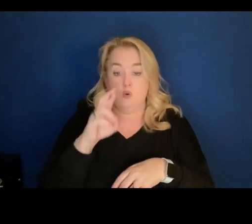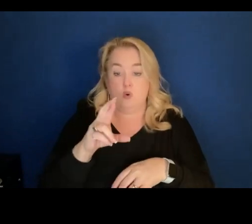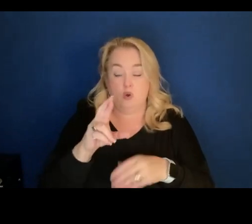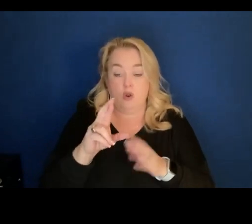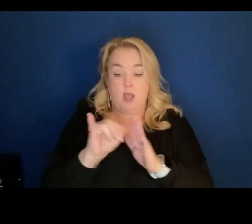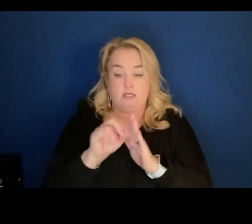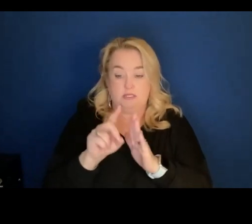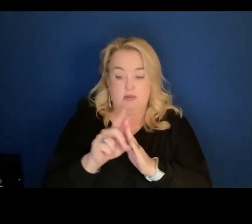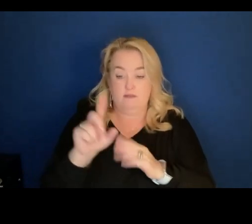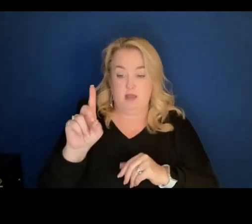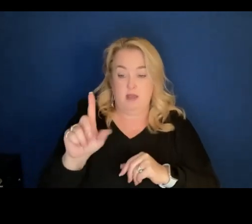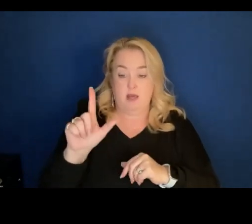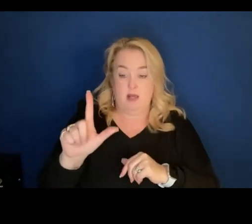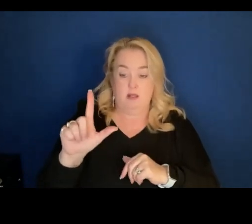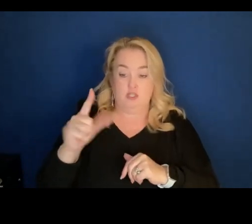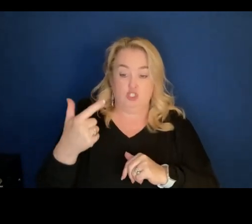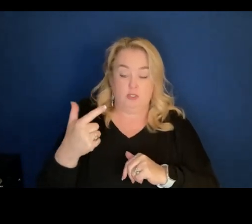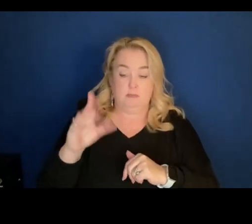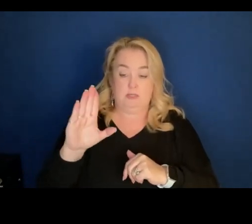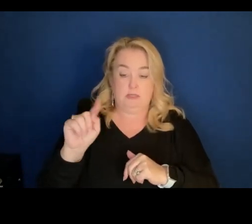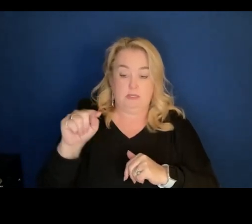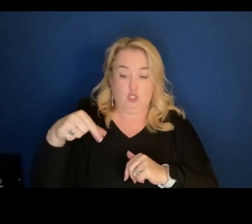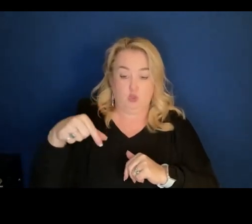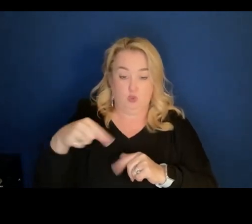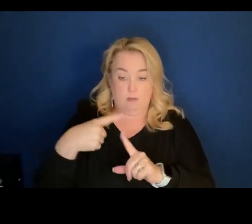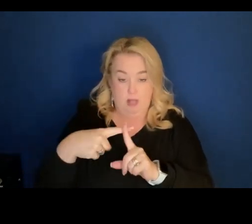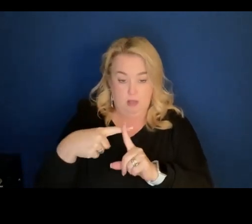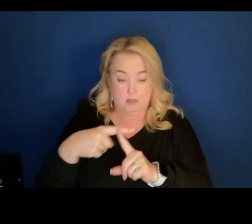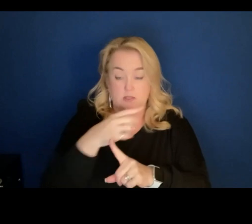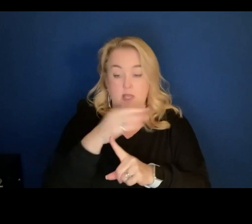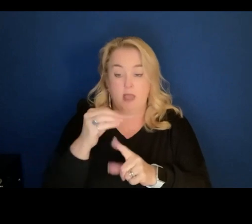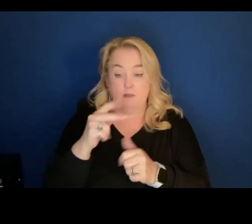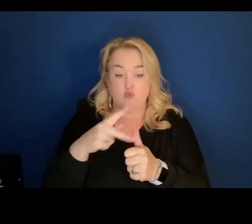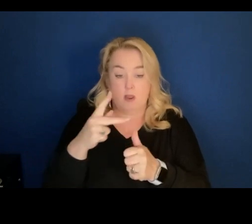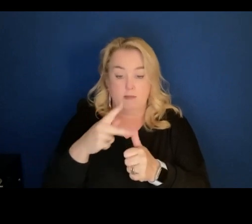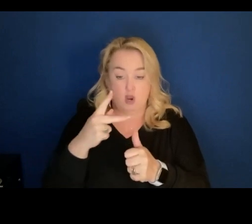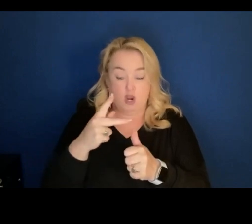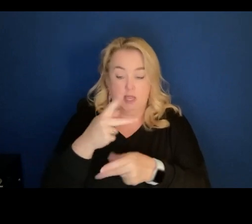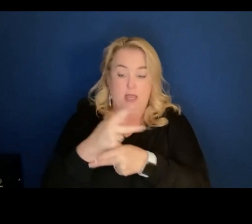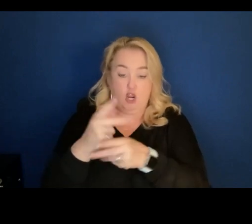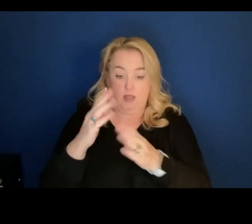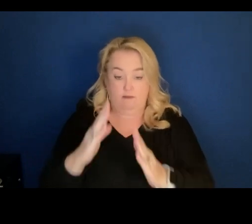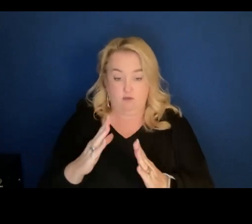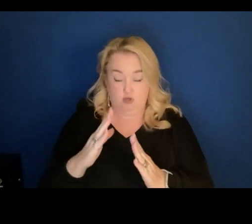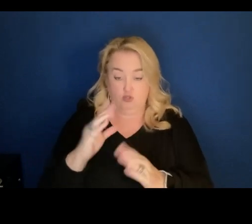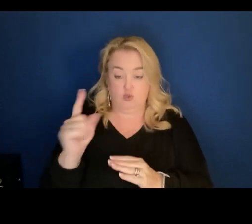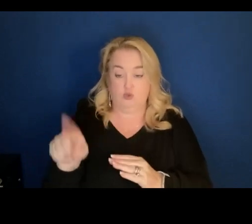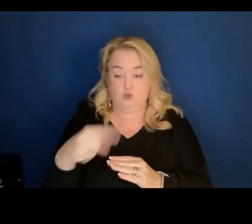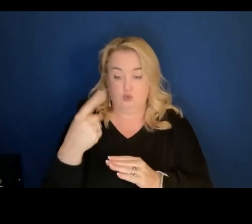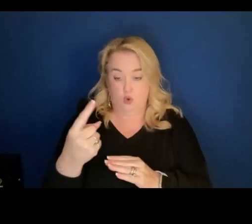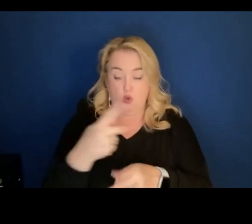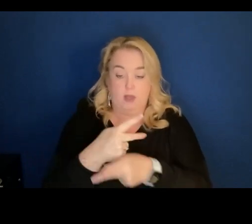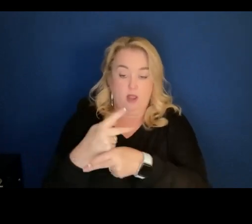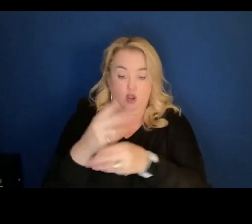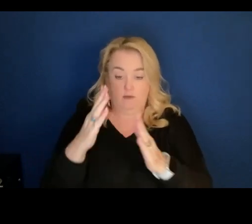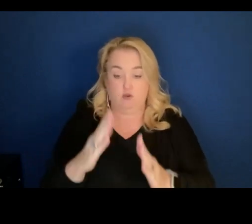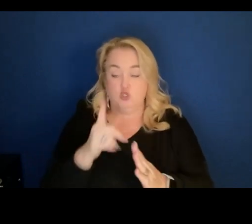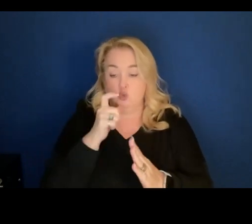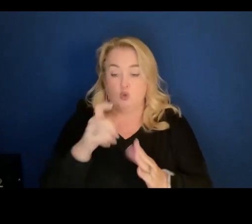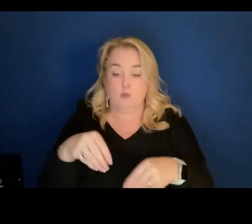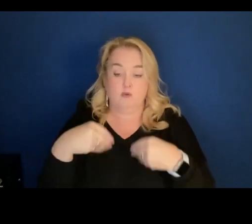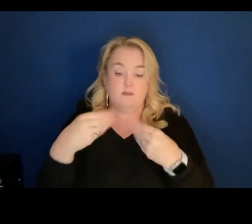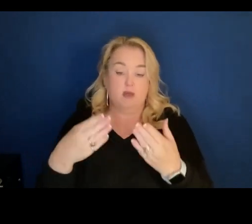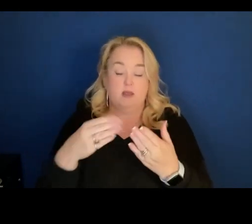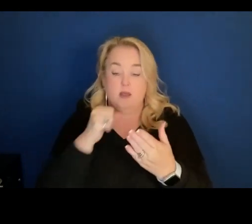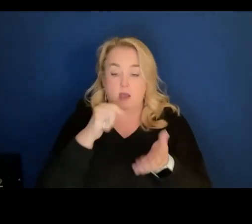as LGBTQ+, and primary caregivers. Sole caregivers are those who provide the majority of unpaid